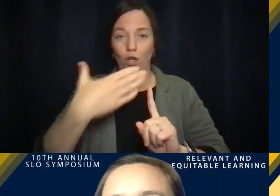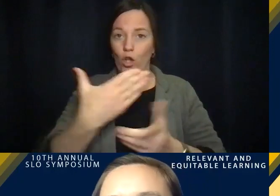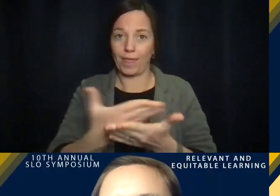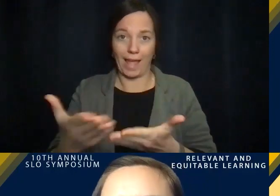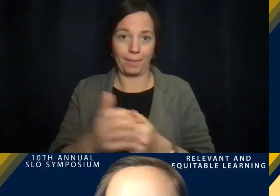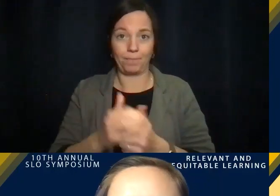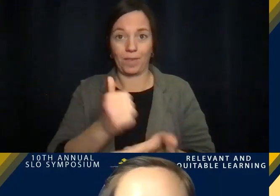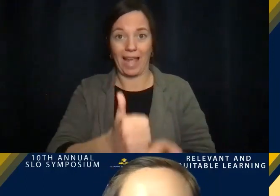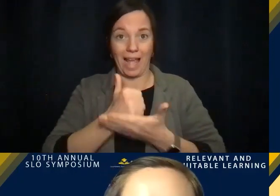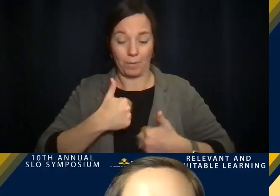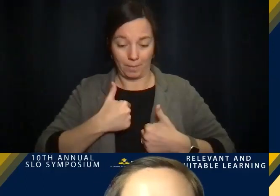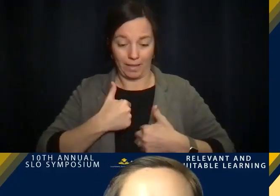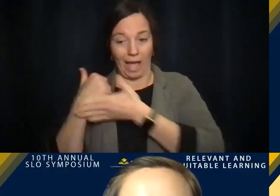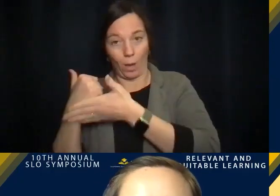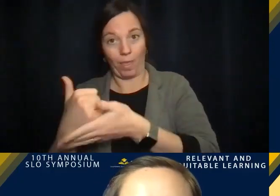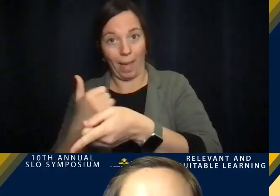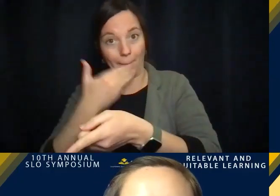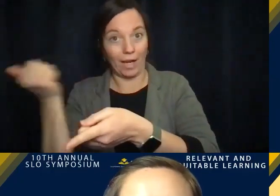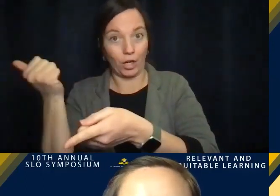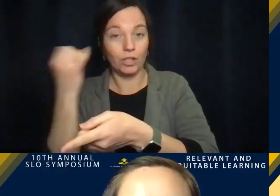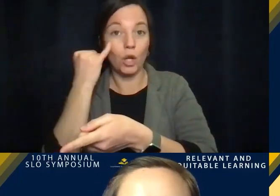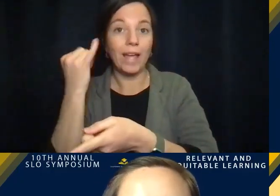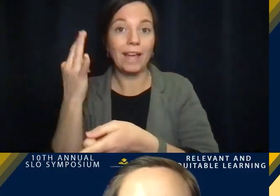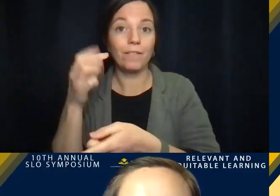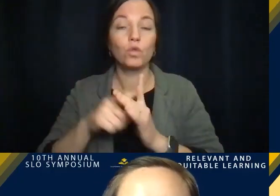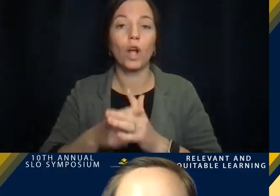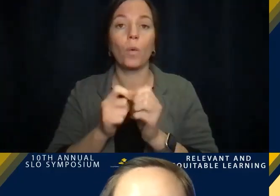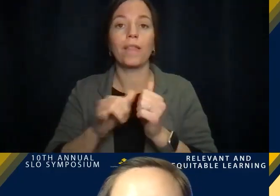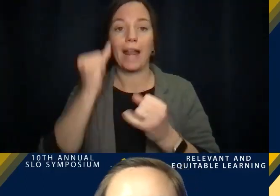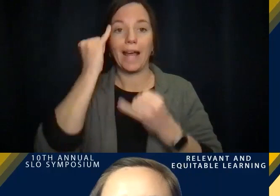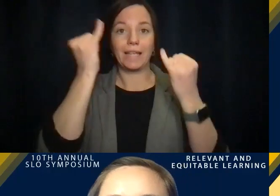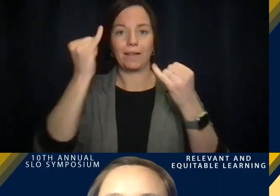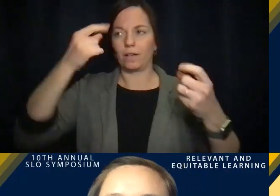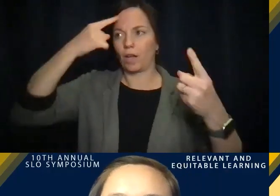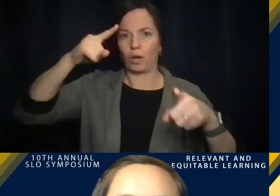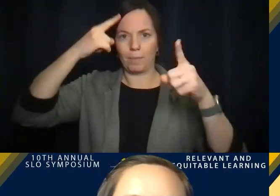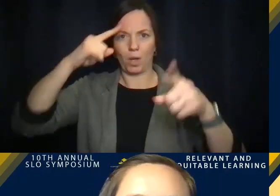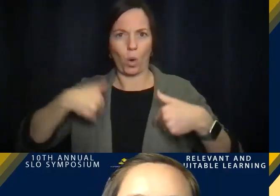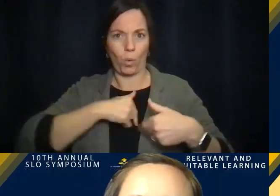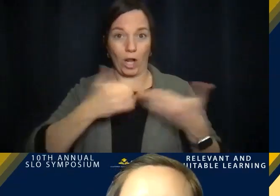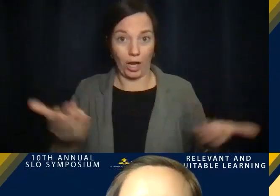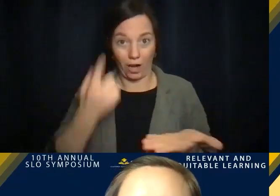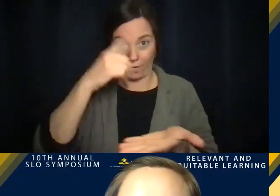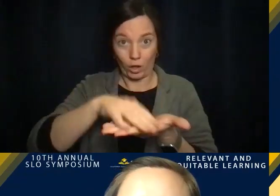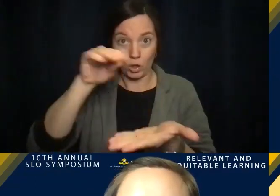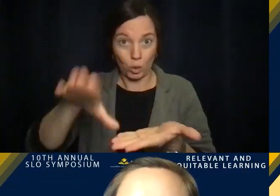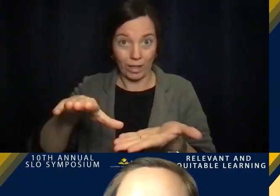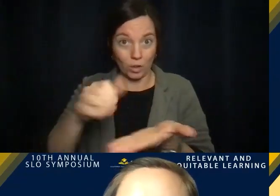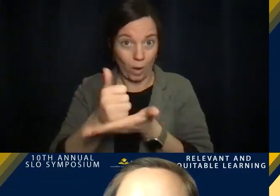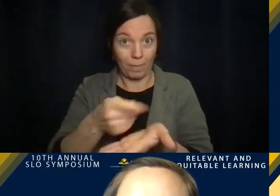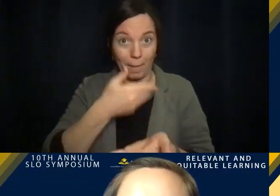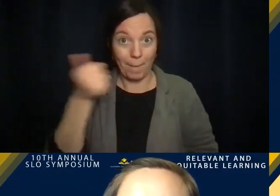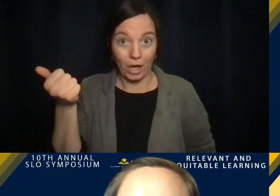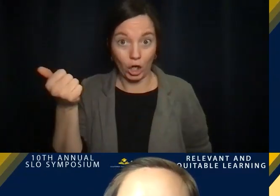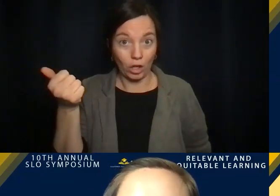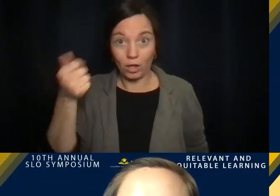It helps you serve them better. So if you start from a place of agreement on we're all here to serve our students better, then